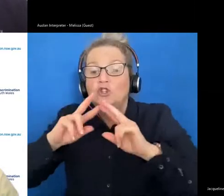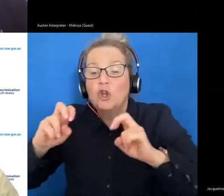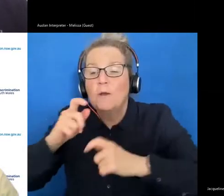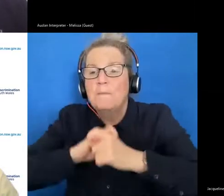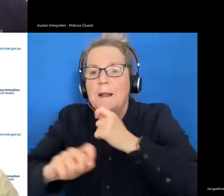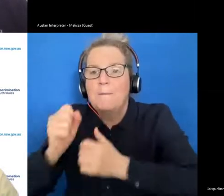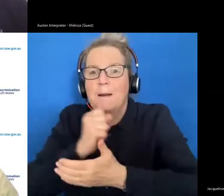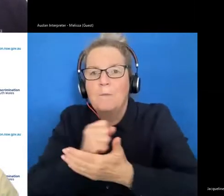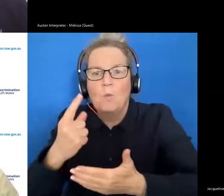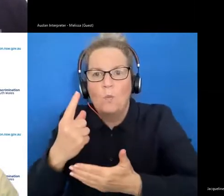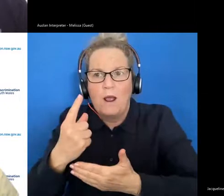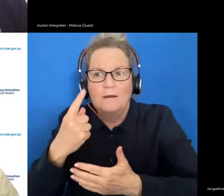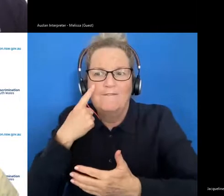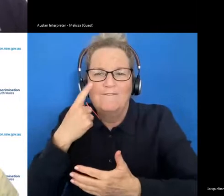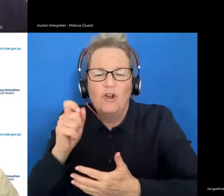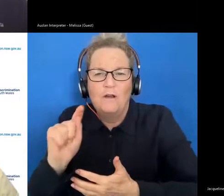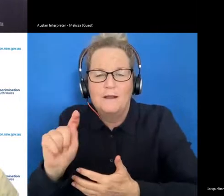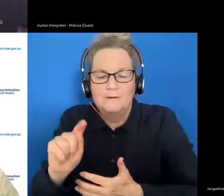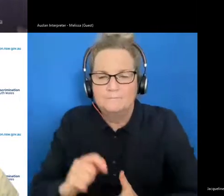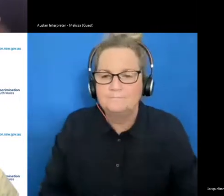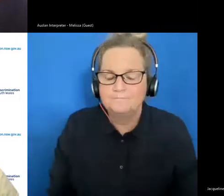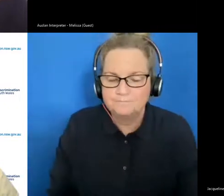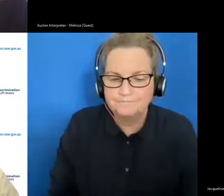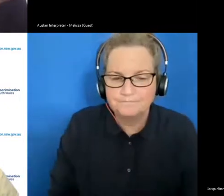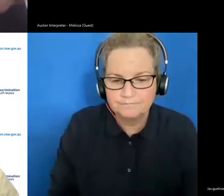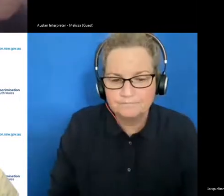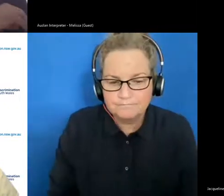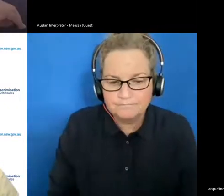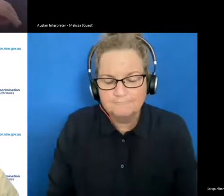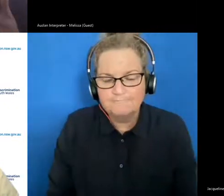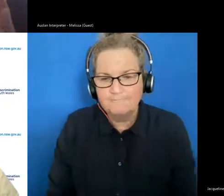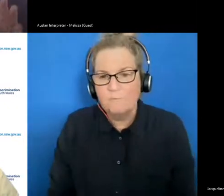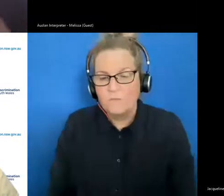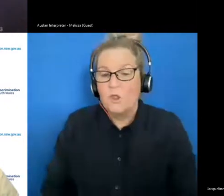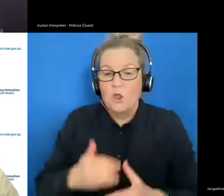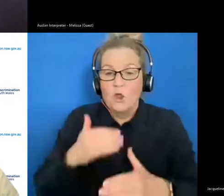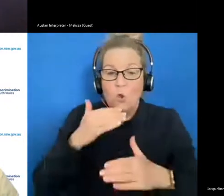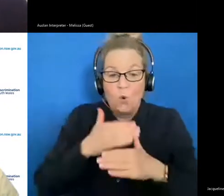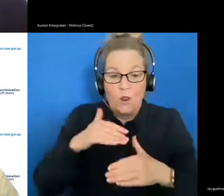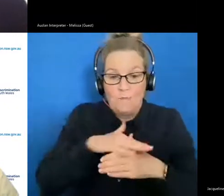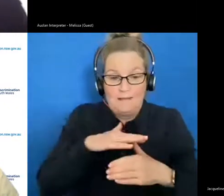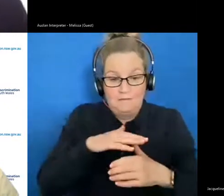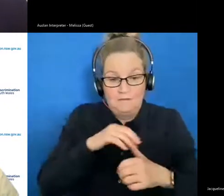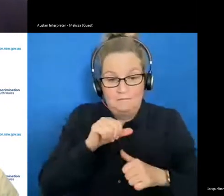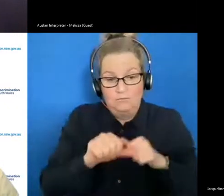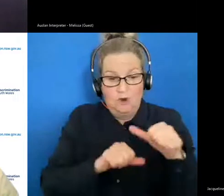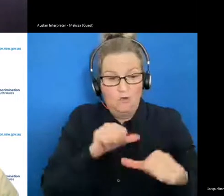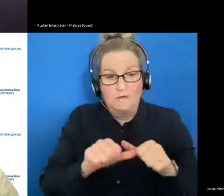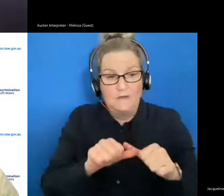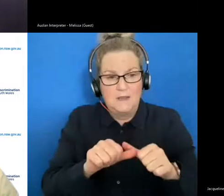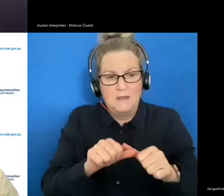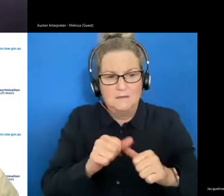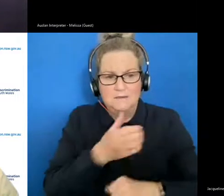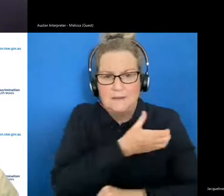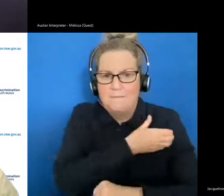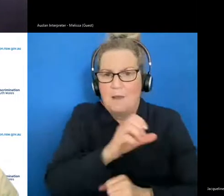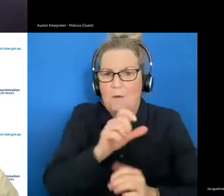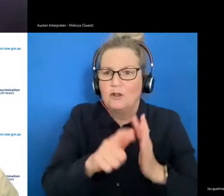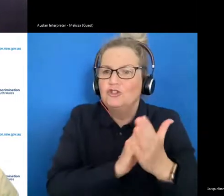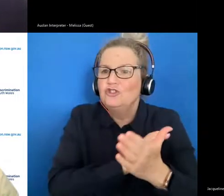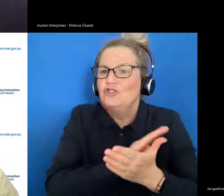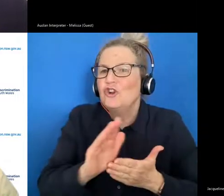Just moving on, look, as I mentioned before, the workplace adjustment process has been an empowering journey for Josh, who you saw